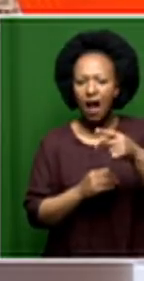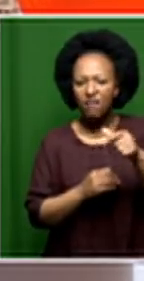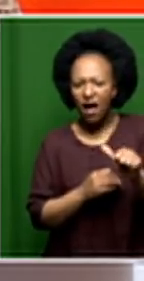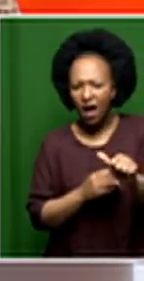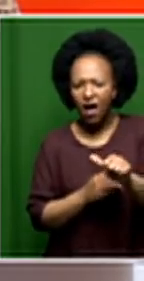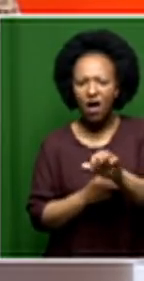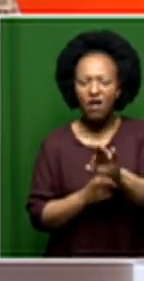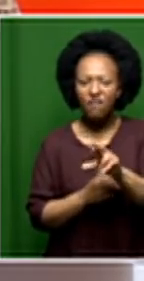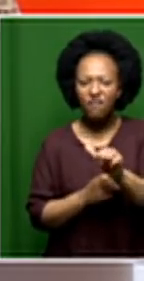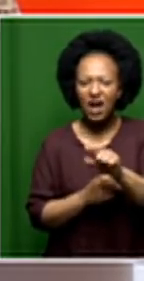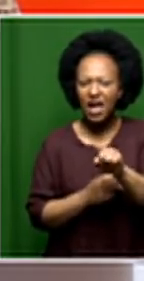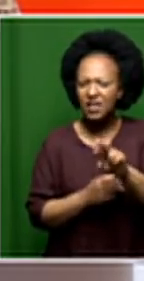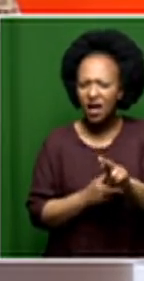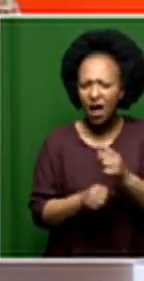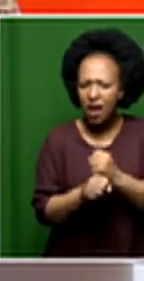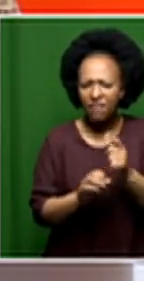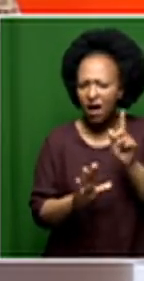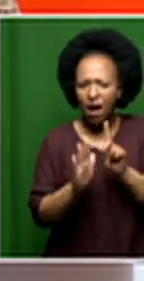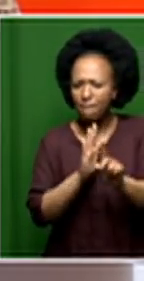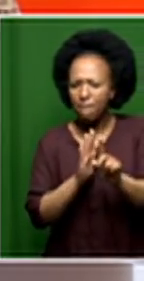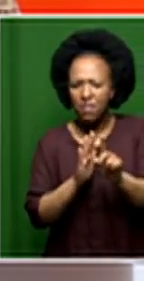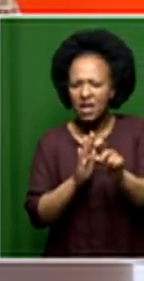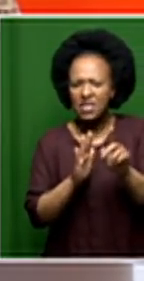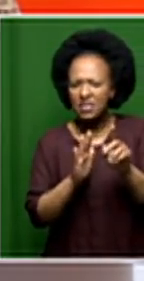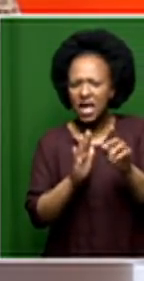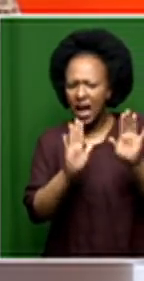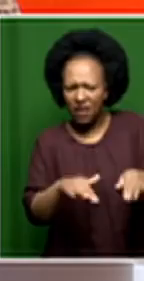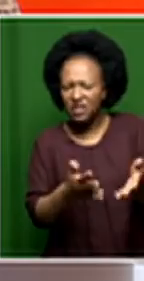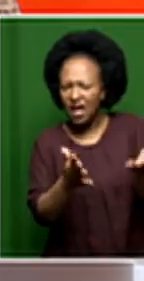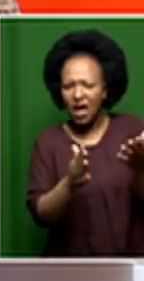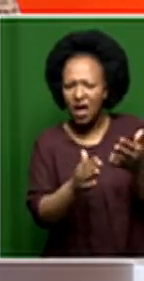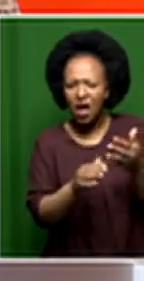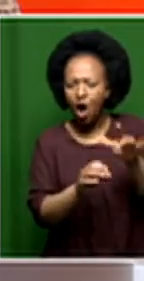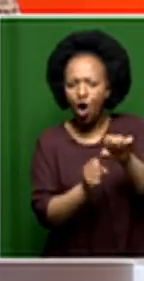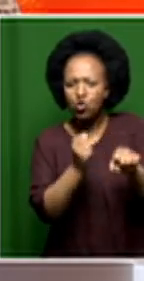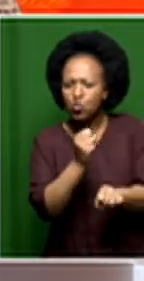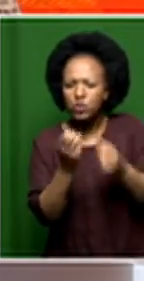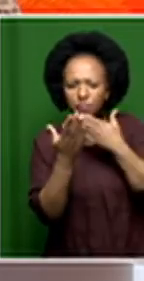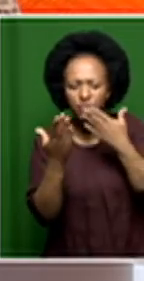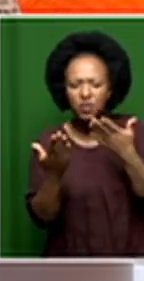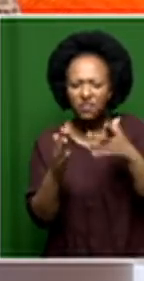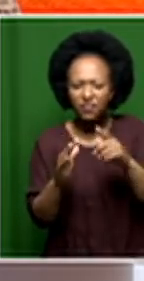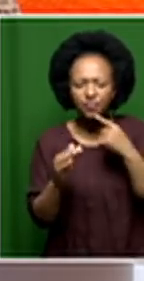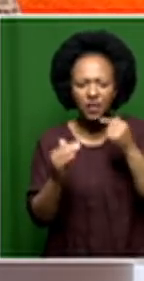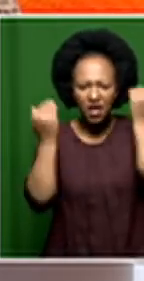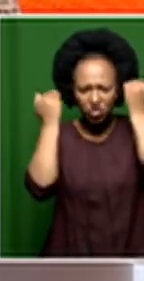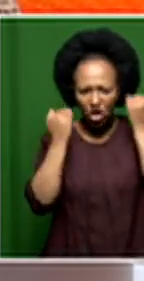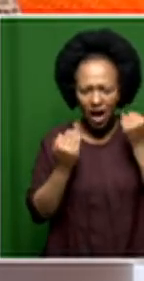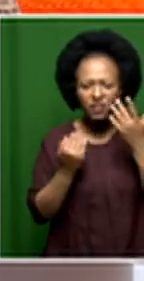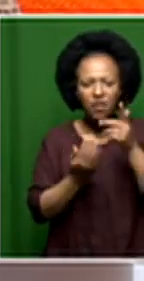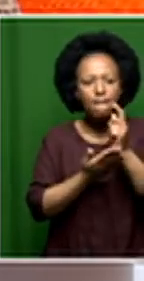Commission. Yeah. That's and, a point. You know, big all of that was just left hanging. Yeah. It was said that there were judges who were paid,